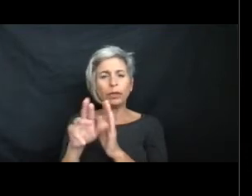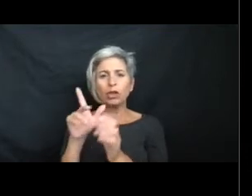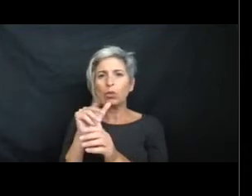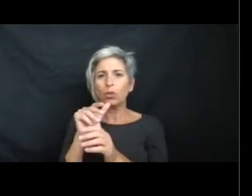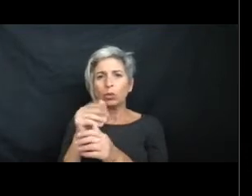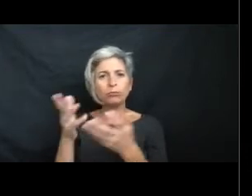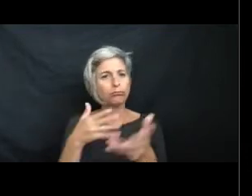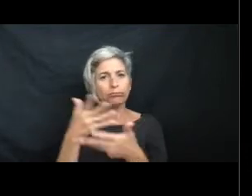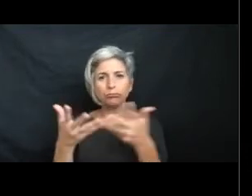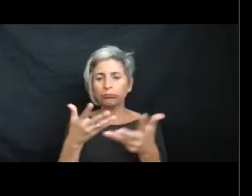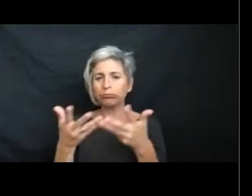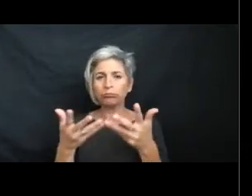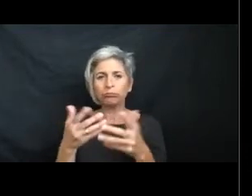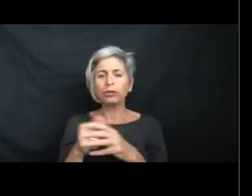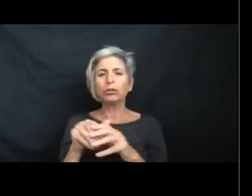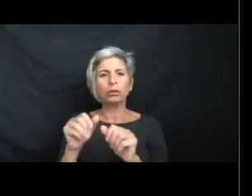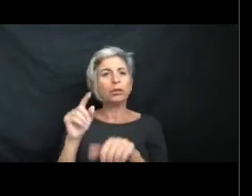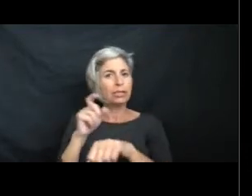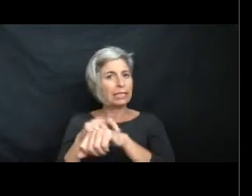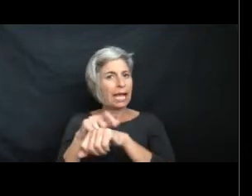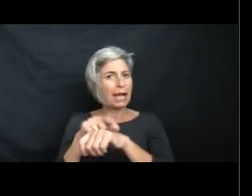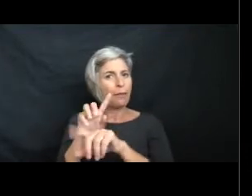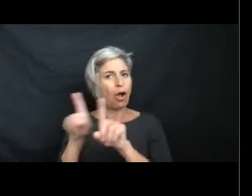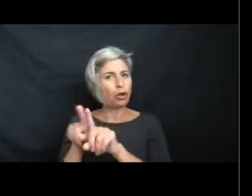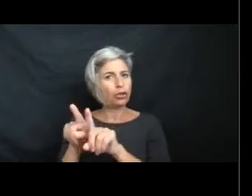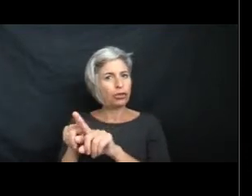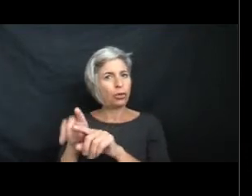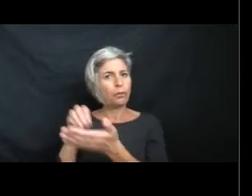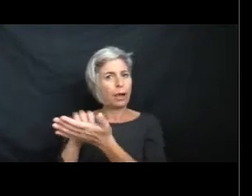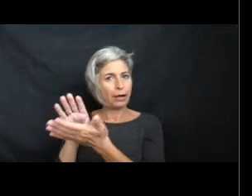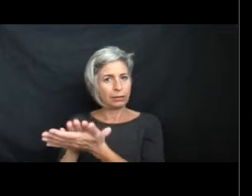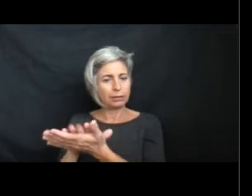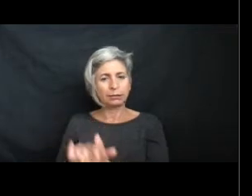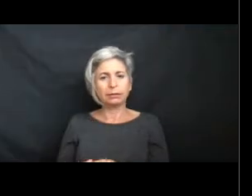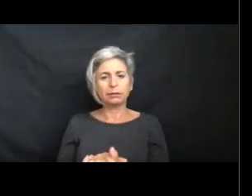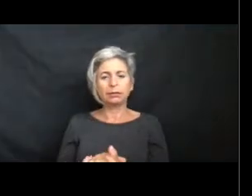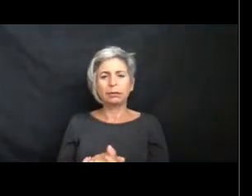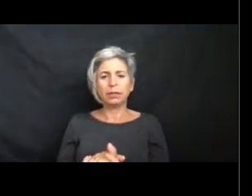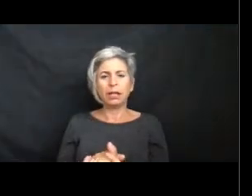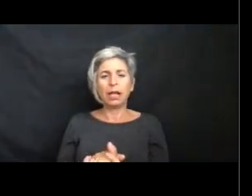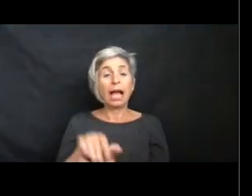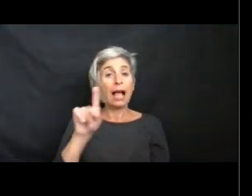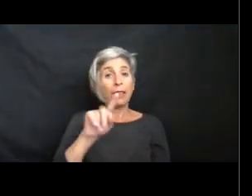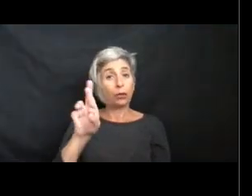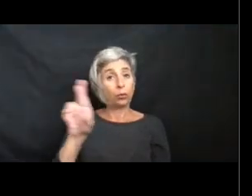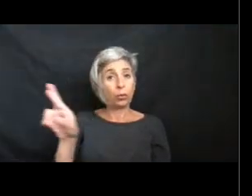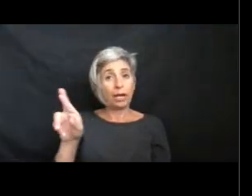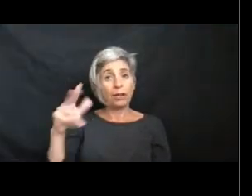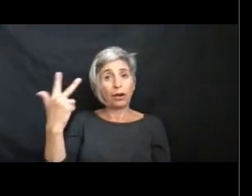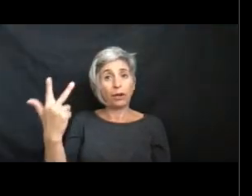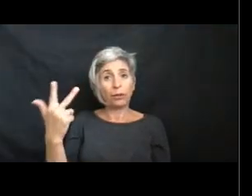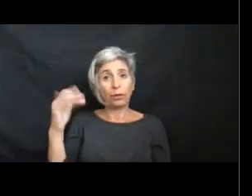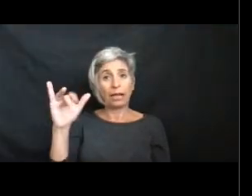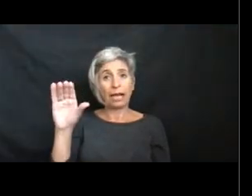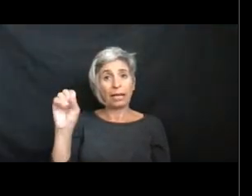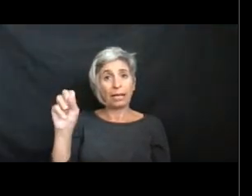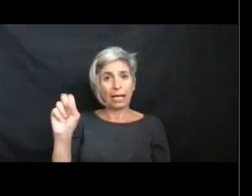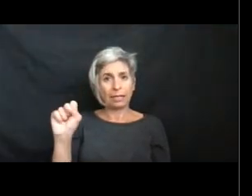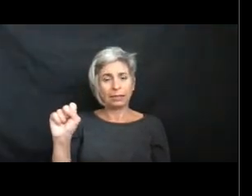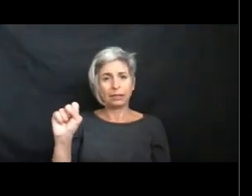a timestamp for it as well. There's also these 3 possible icons over here to the right. This blue